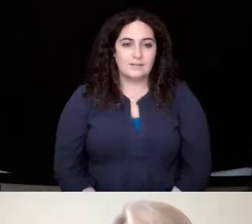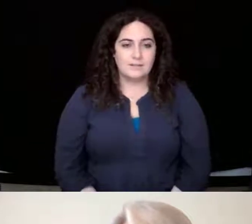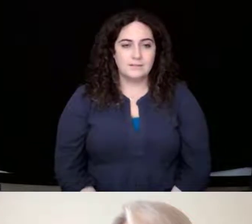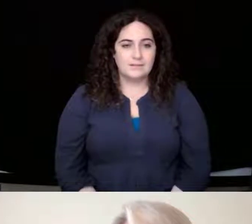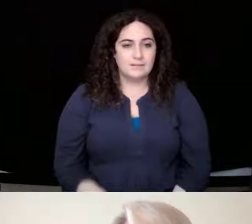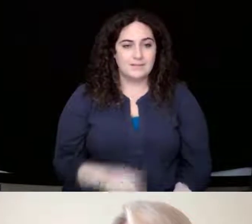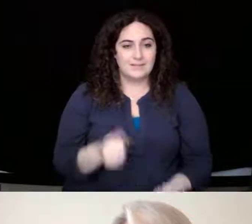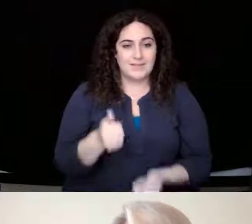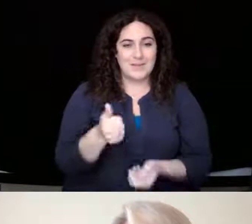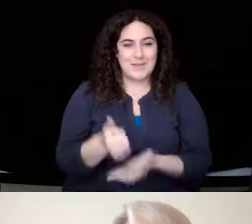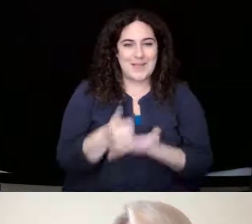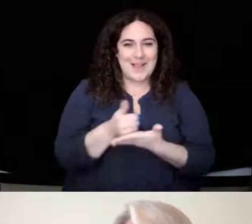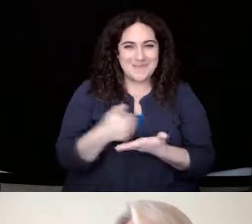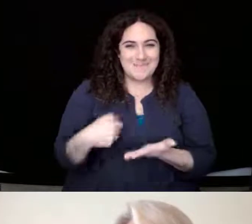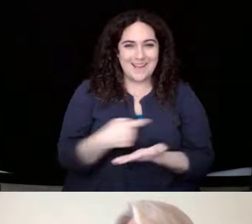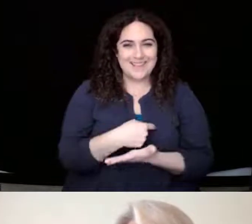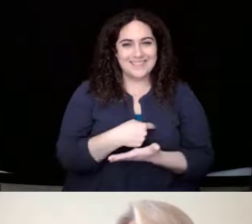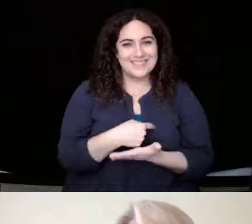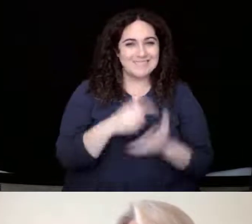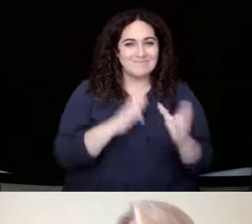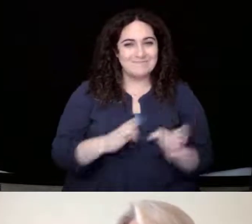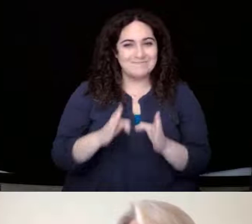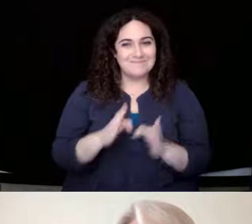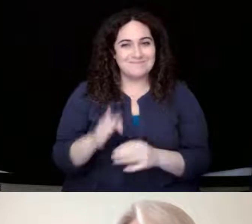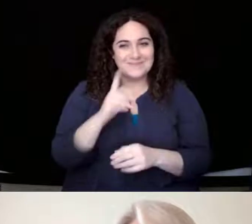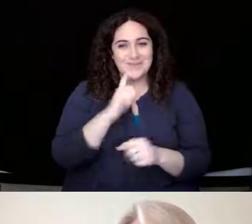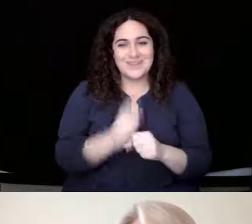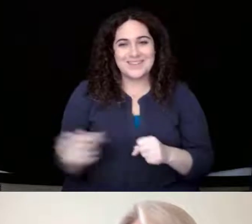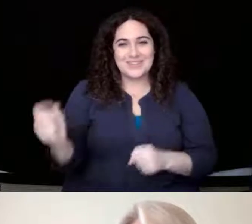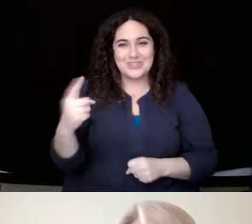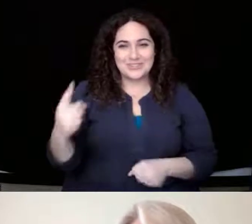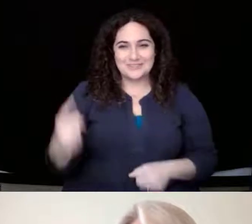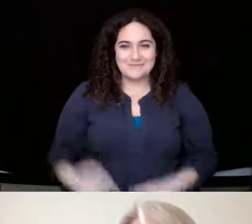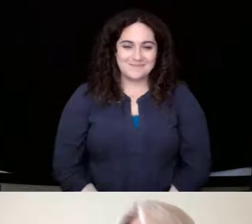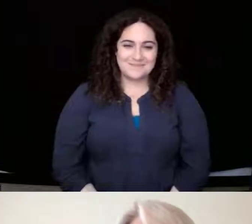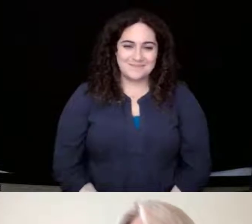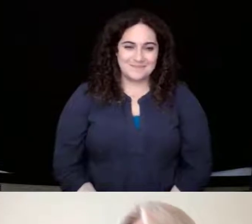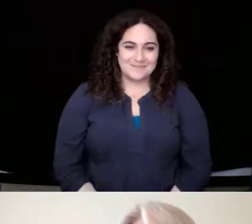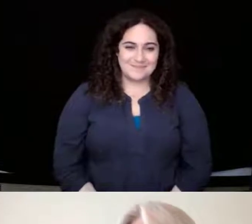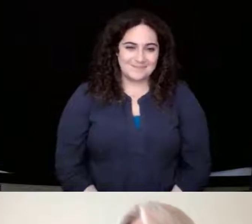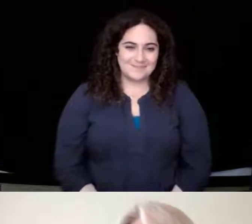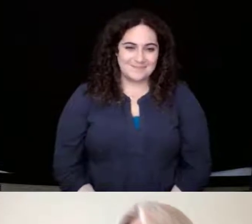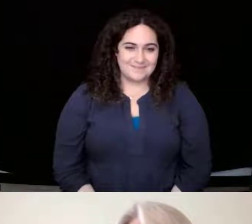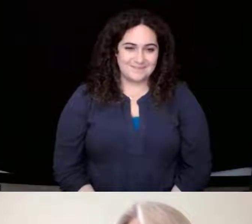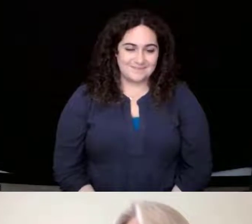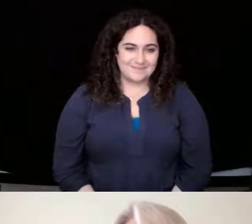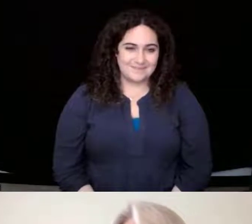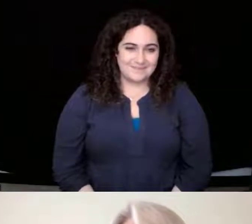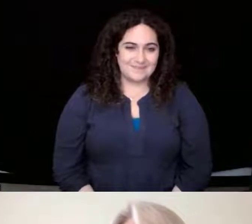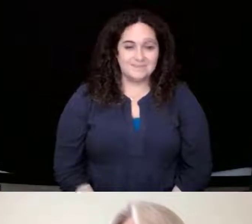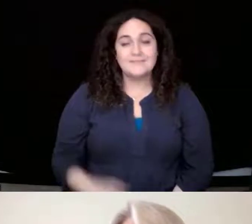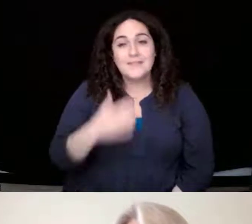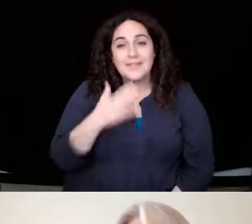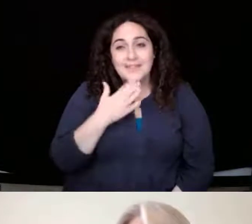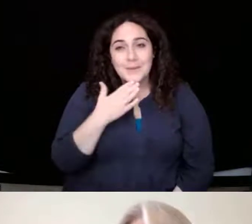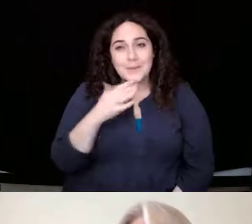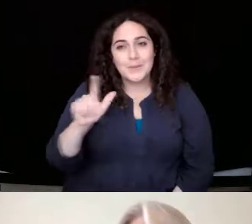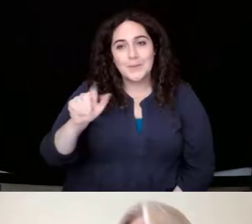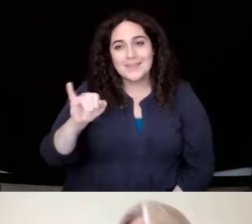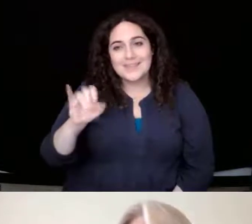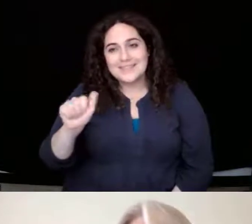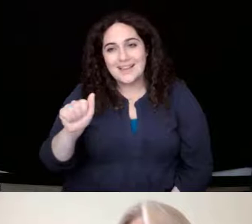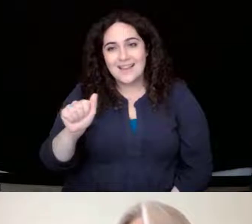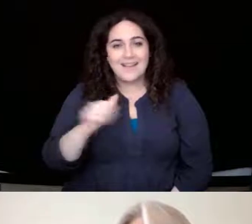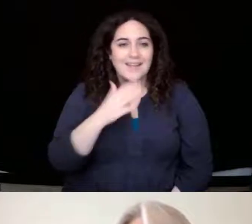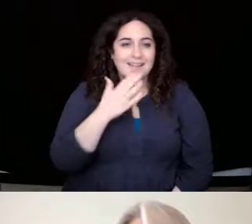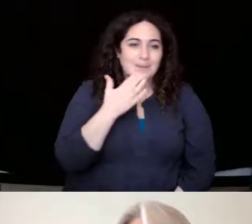year's event. Your input is appreciated. I want to thank Lisa and Gareth for joining